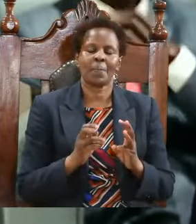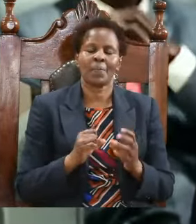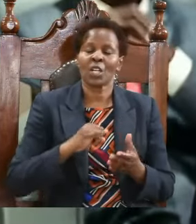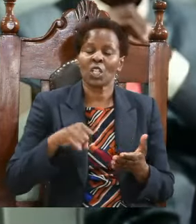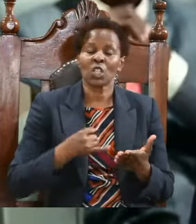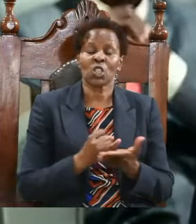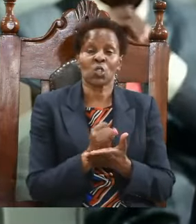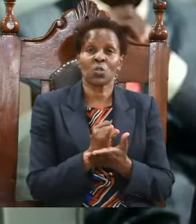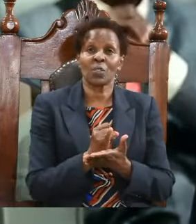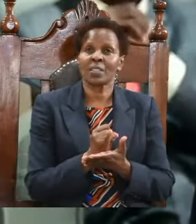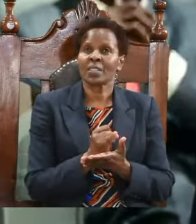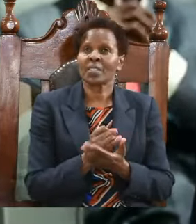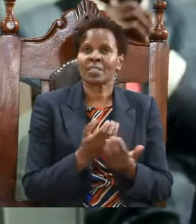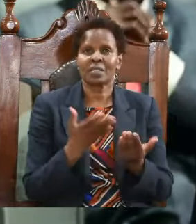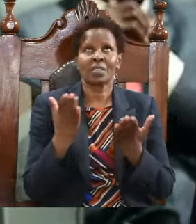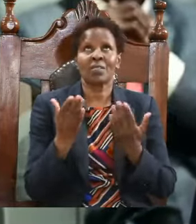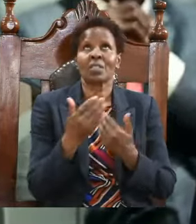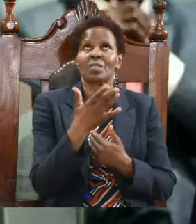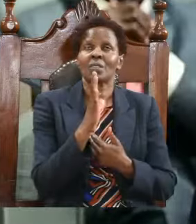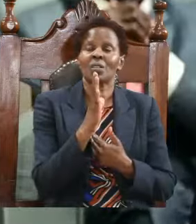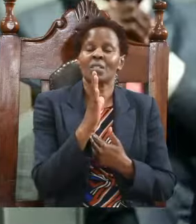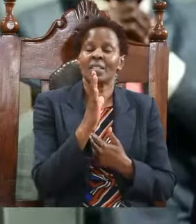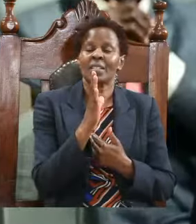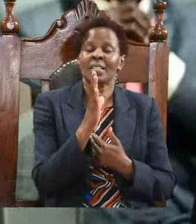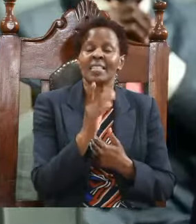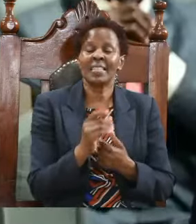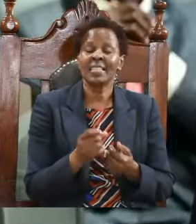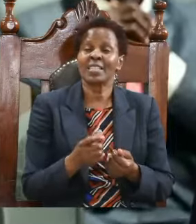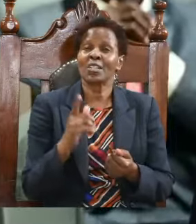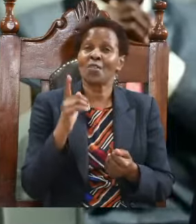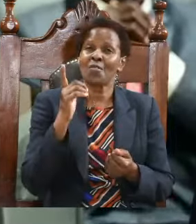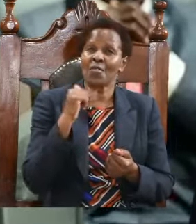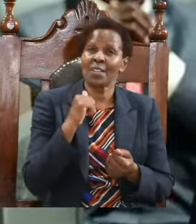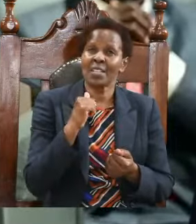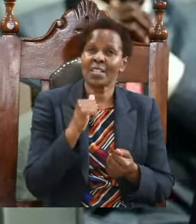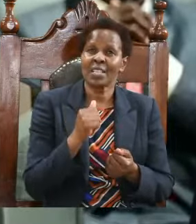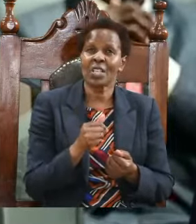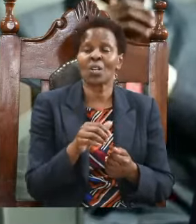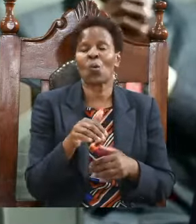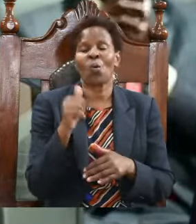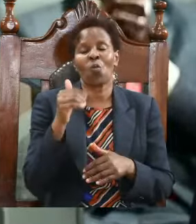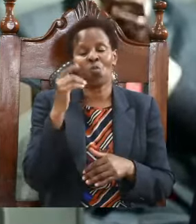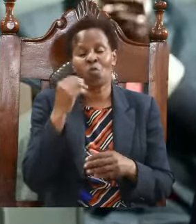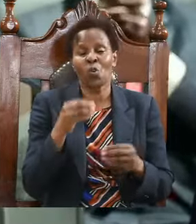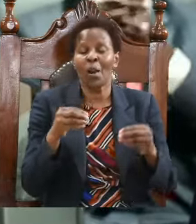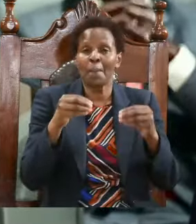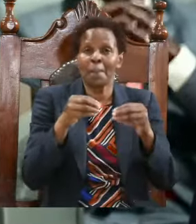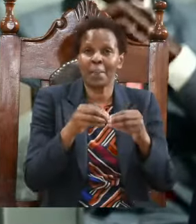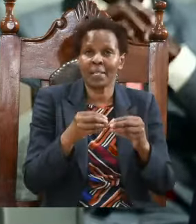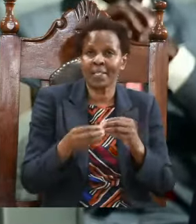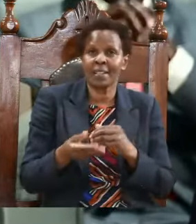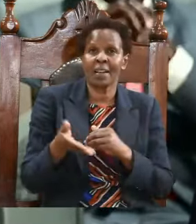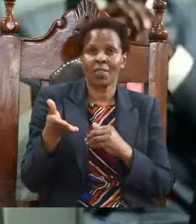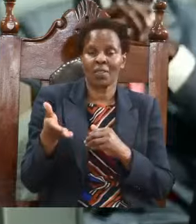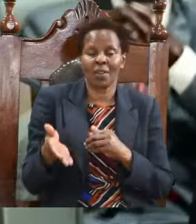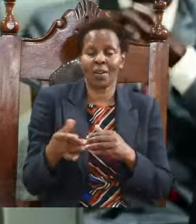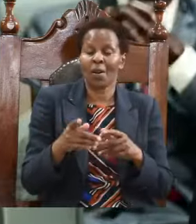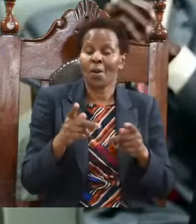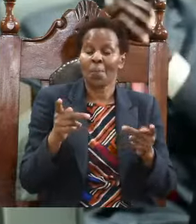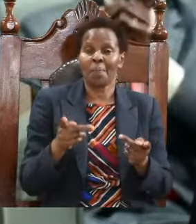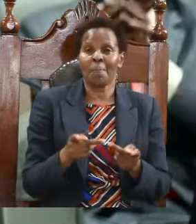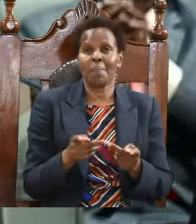served the Lord. And now he is concluding. He has called a meeting at Shechem.